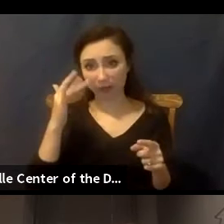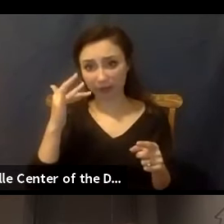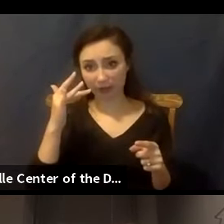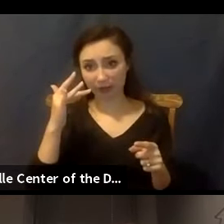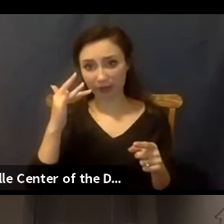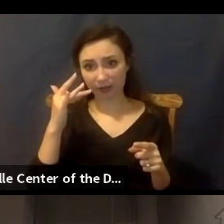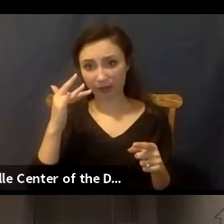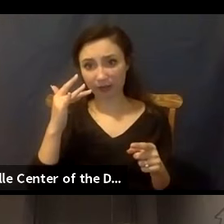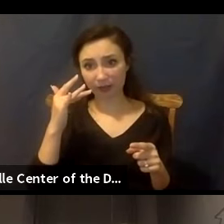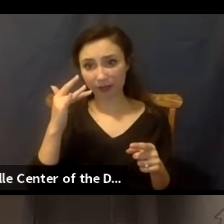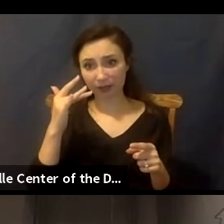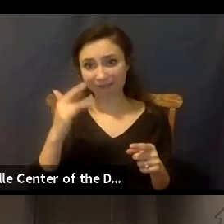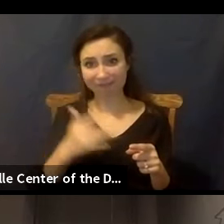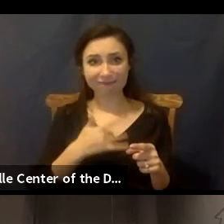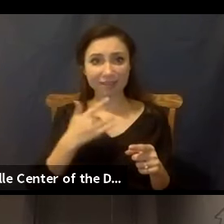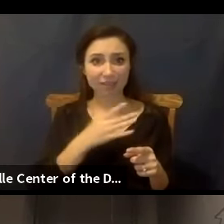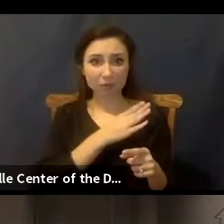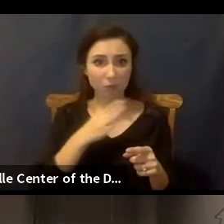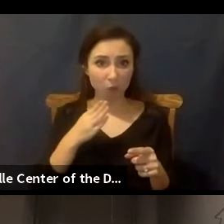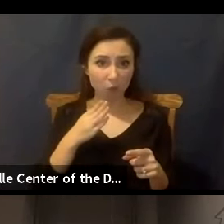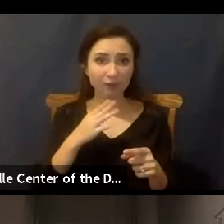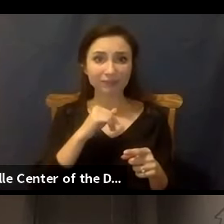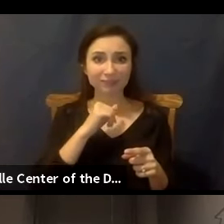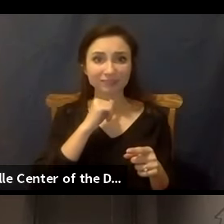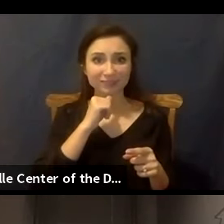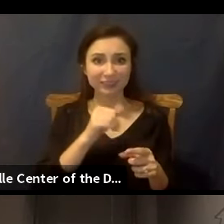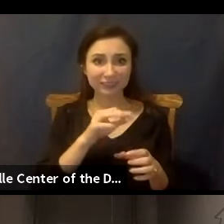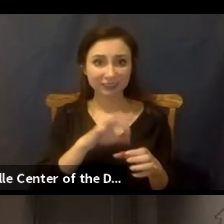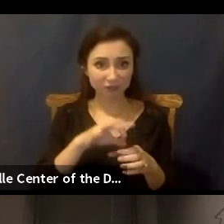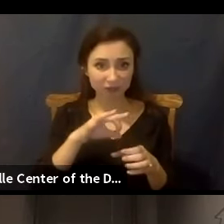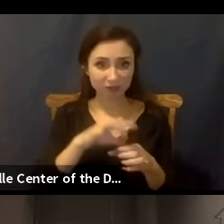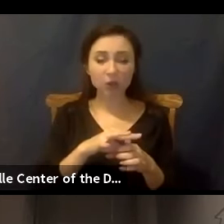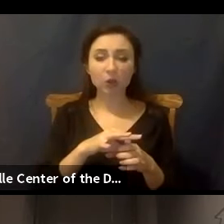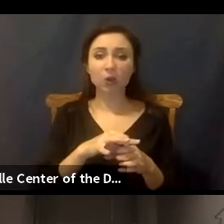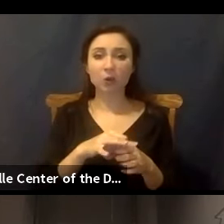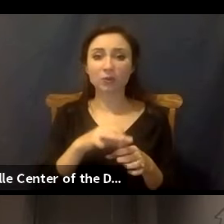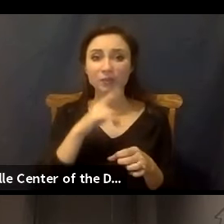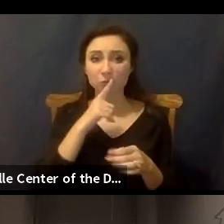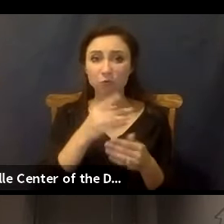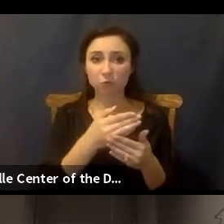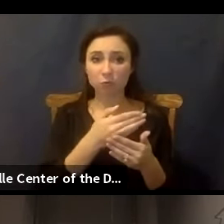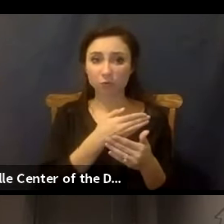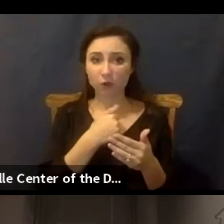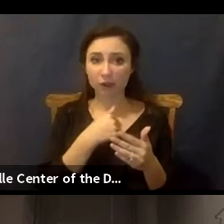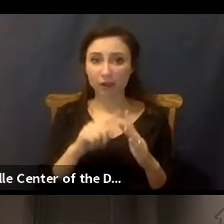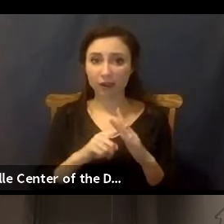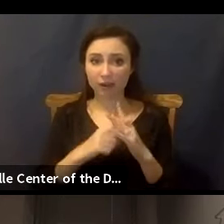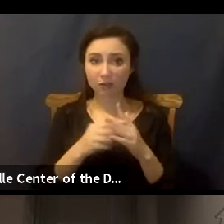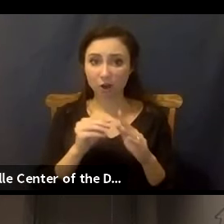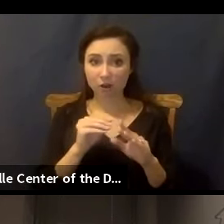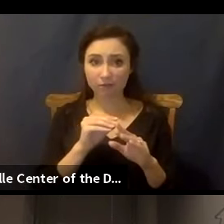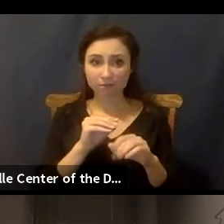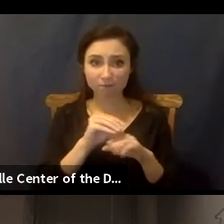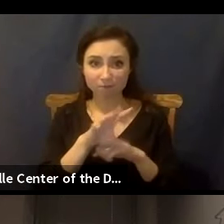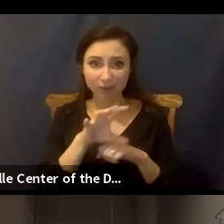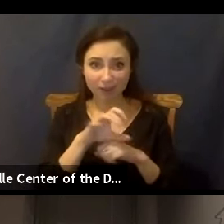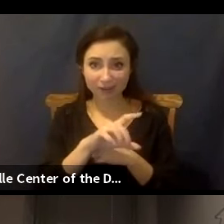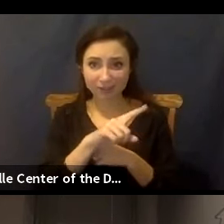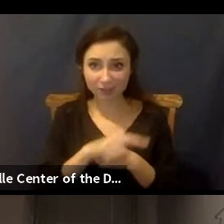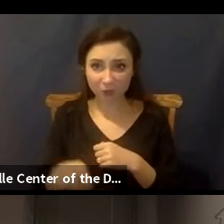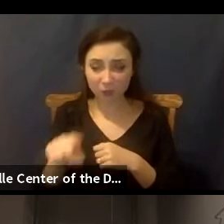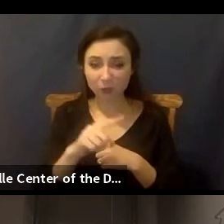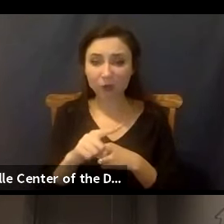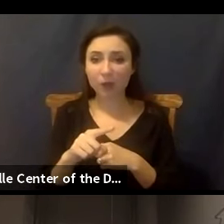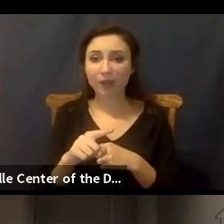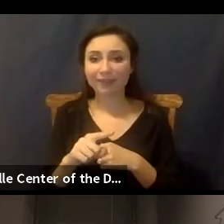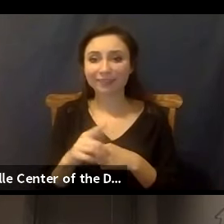a sense of the board apparently that she did not vote. Now that was true before I started advising you, and that seemed to